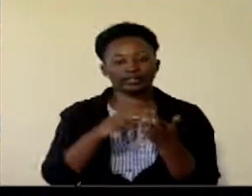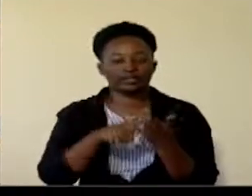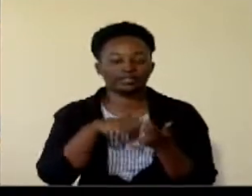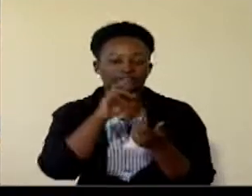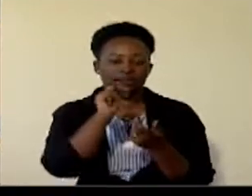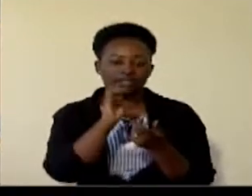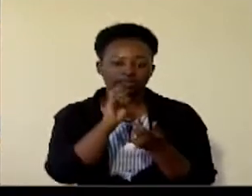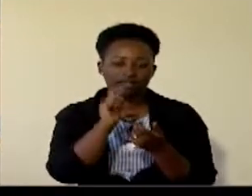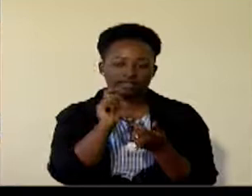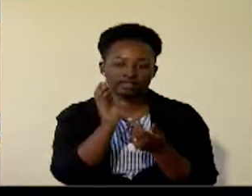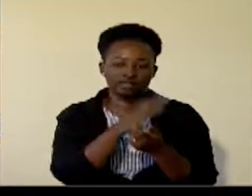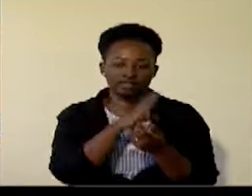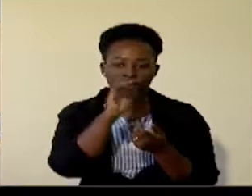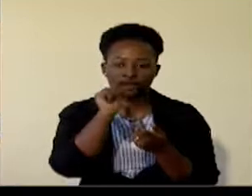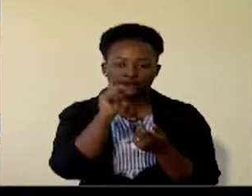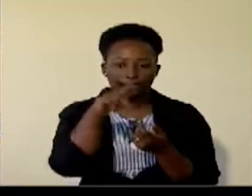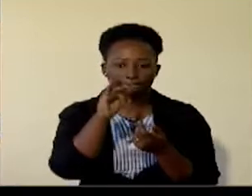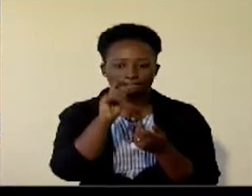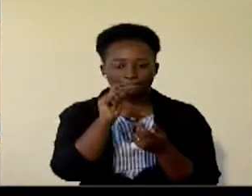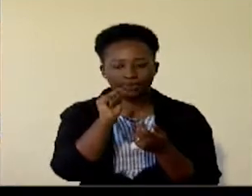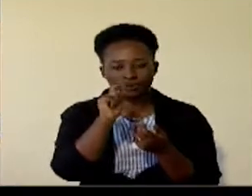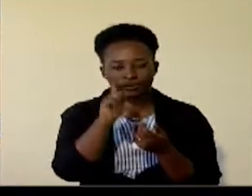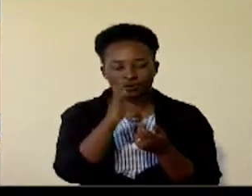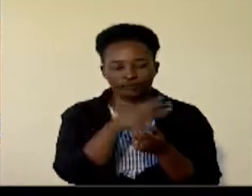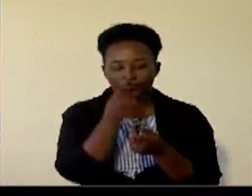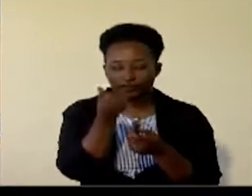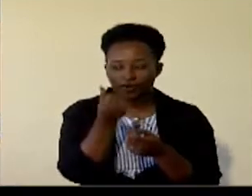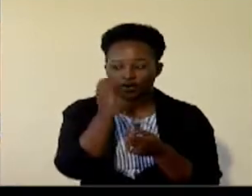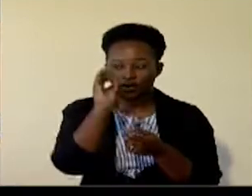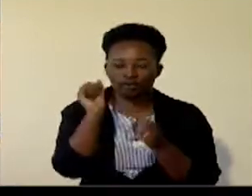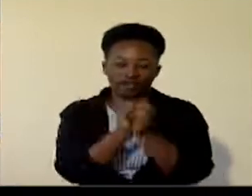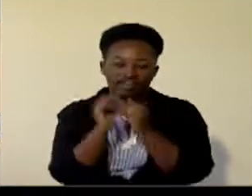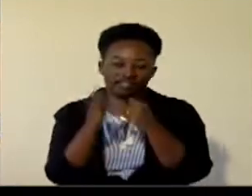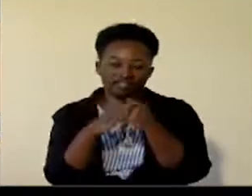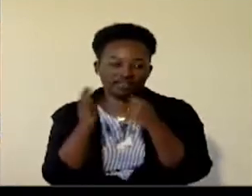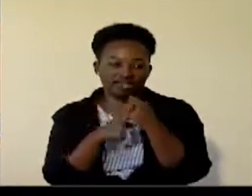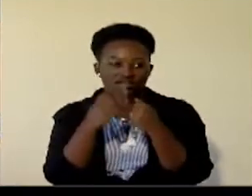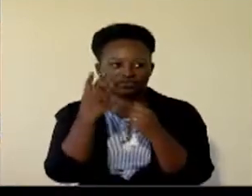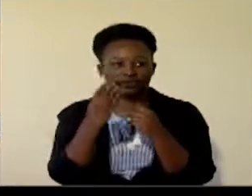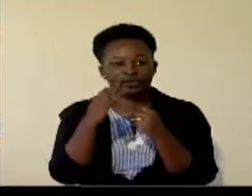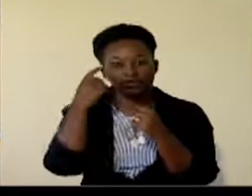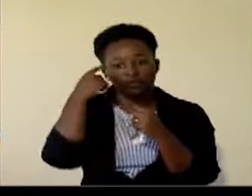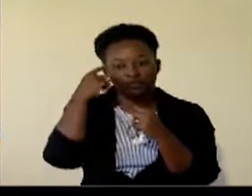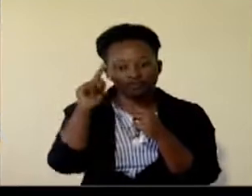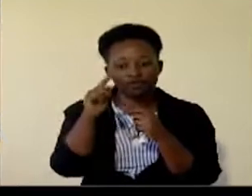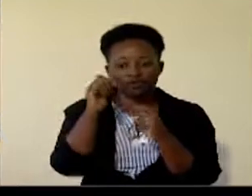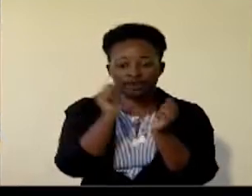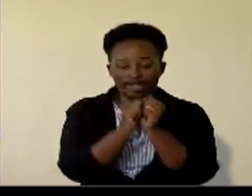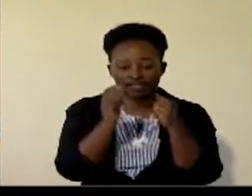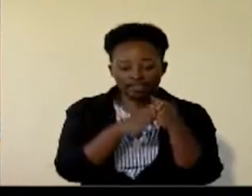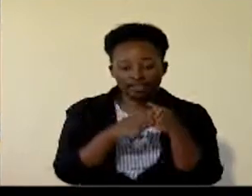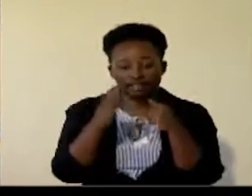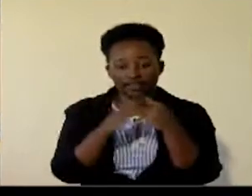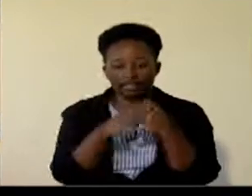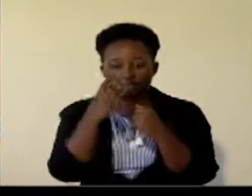capital flow of 1994. Now, to get the net capital flow for 1995, because we are